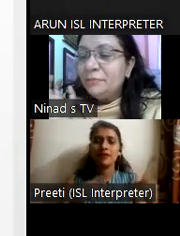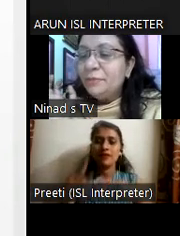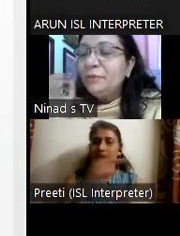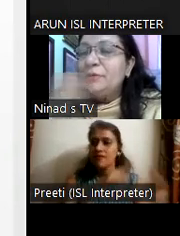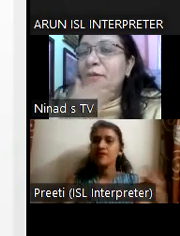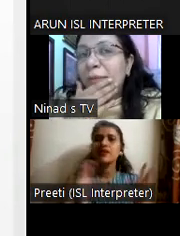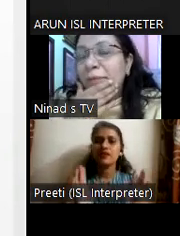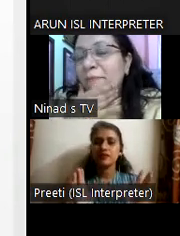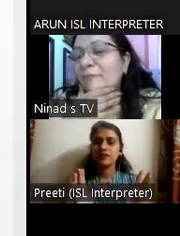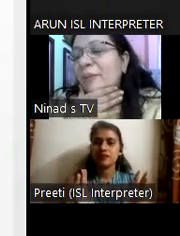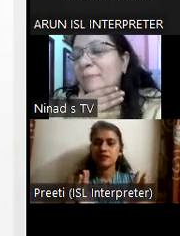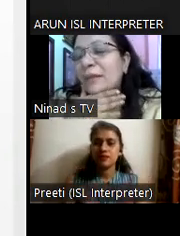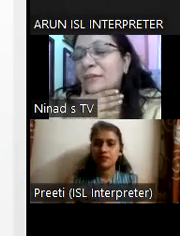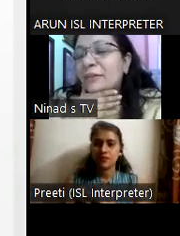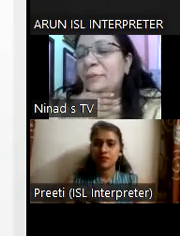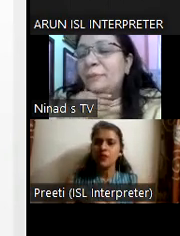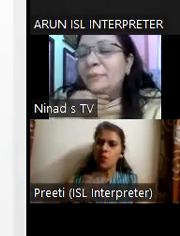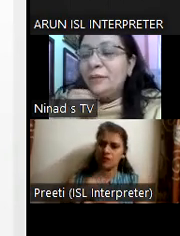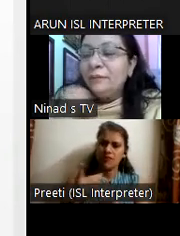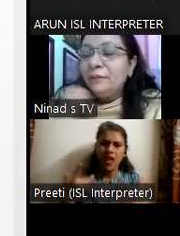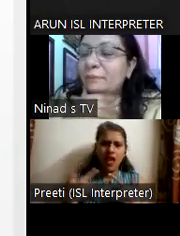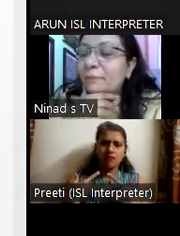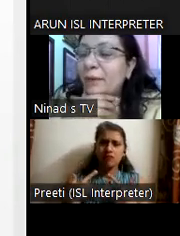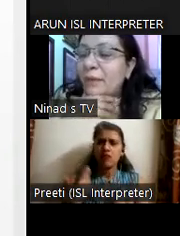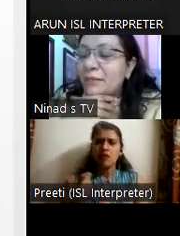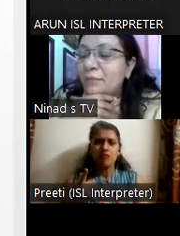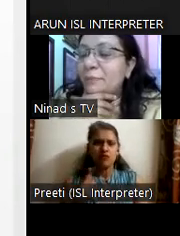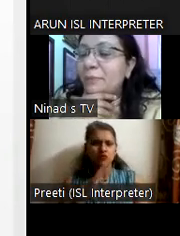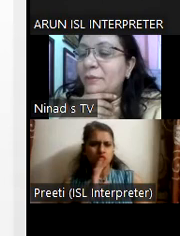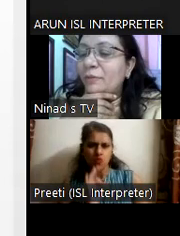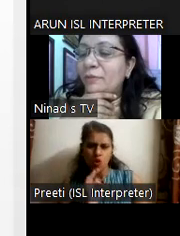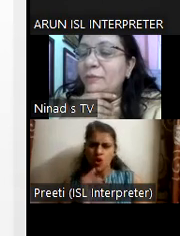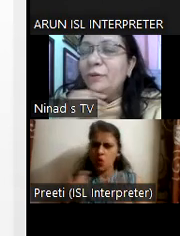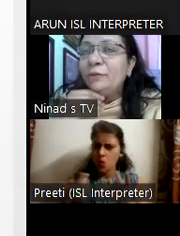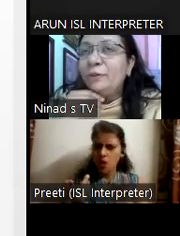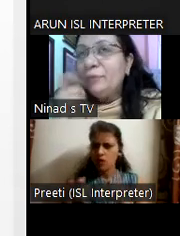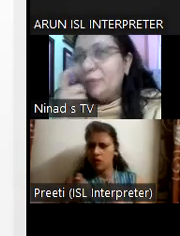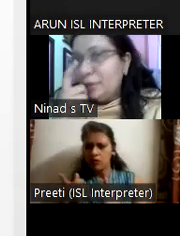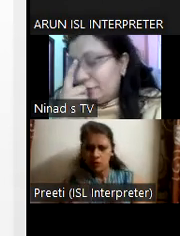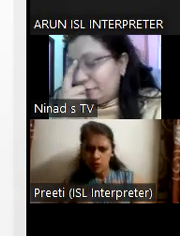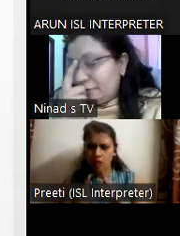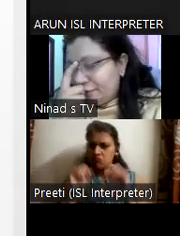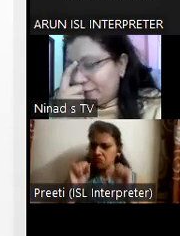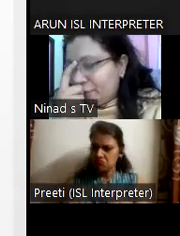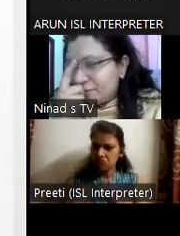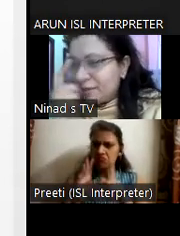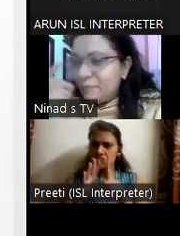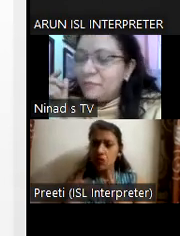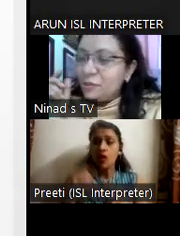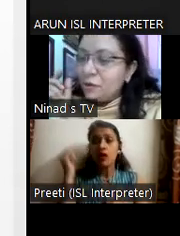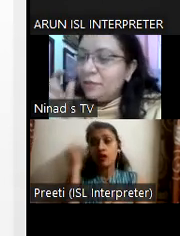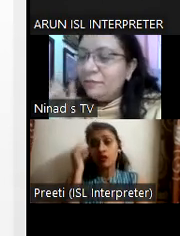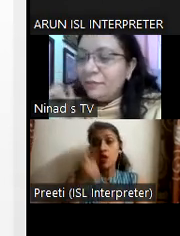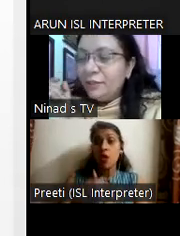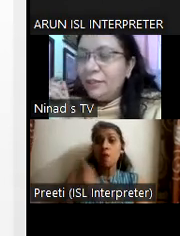pragmatism. We are very practical people, and we are very pragmatic people. What do we do? If the boss comes,